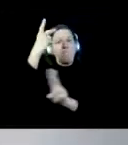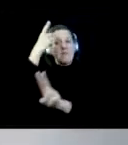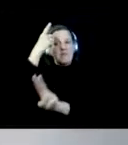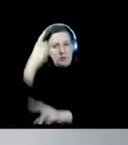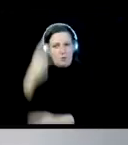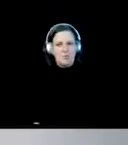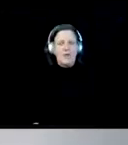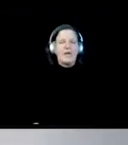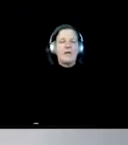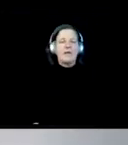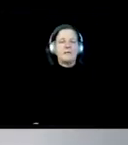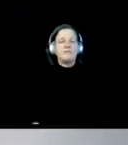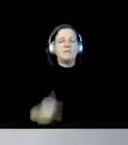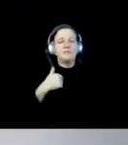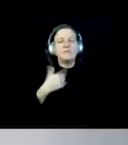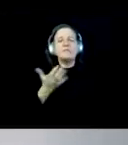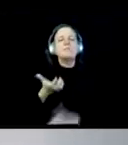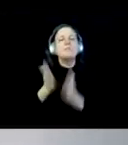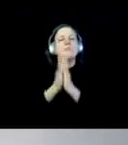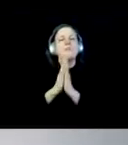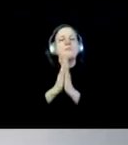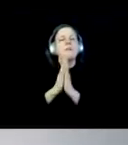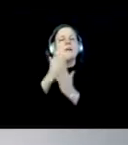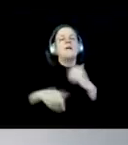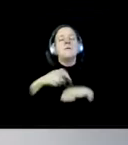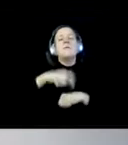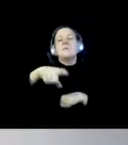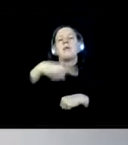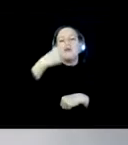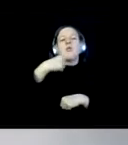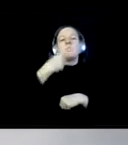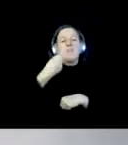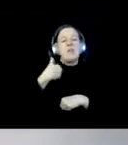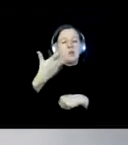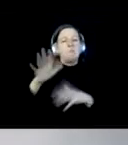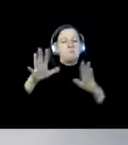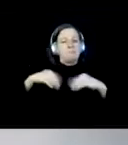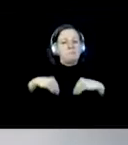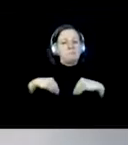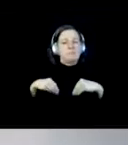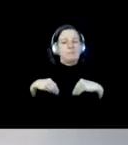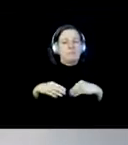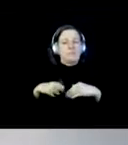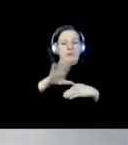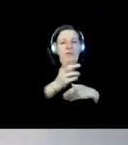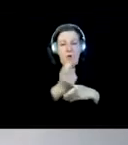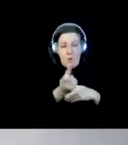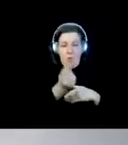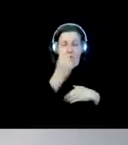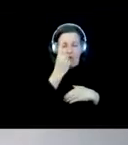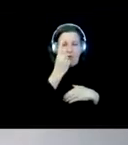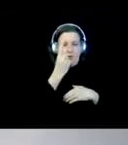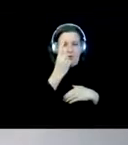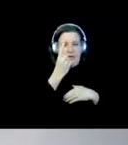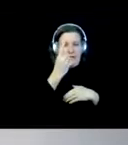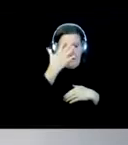you about, at some point you said that you came to terms with your understanding of theory, and you set your own rules of